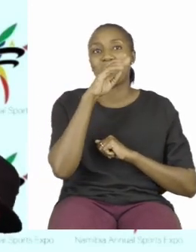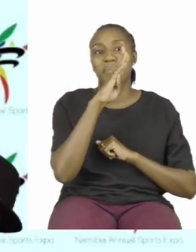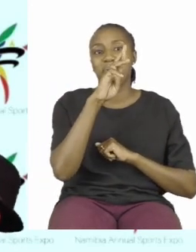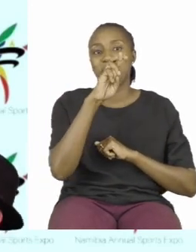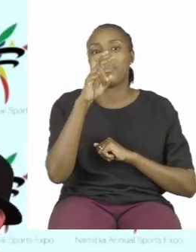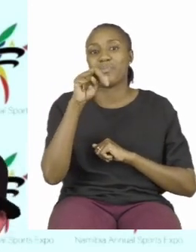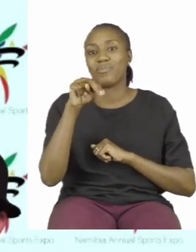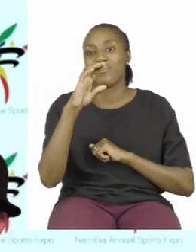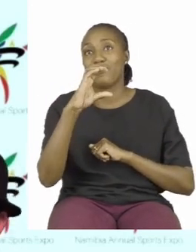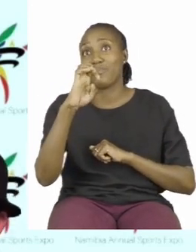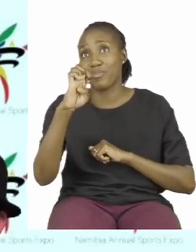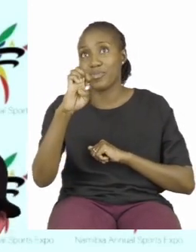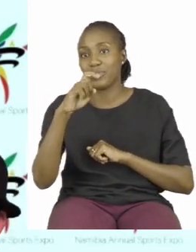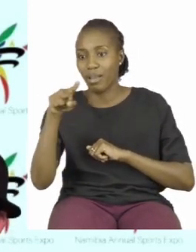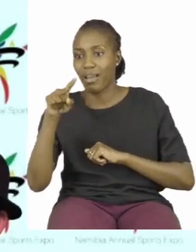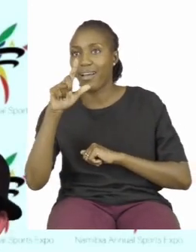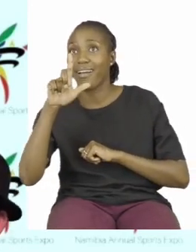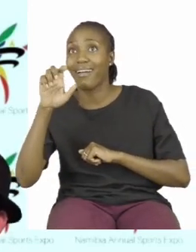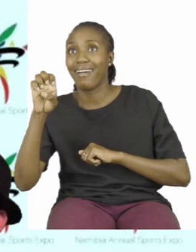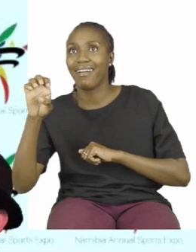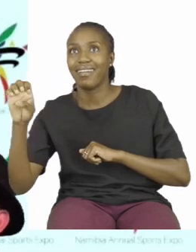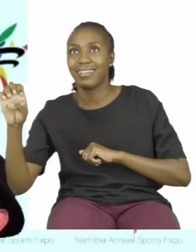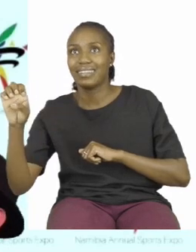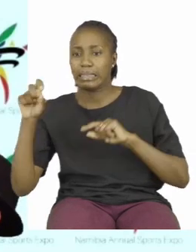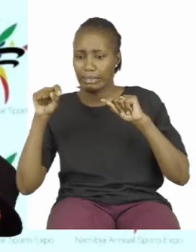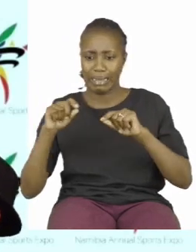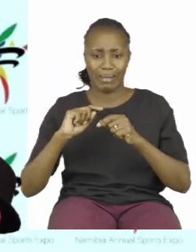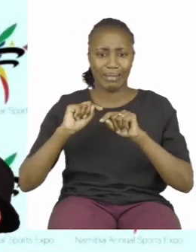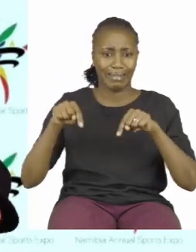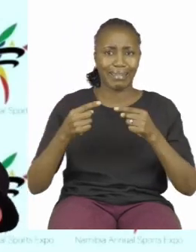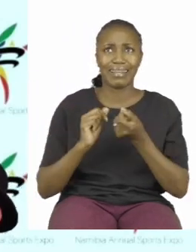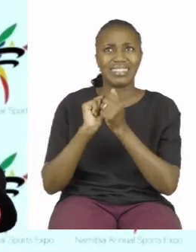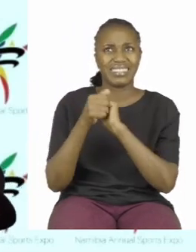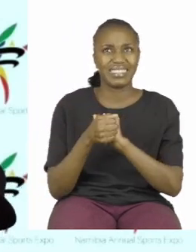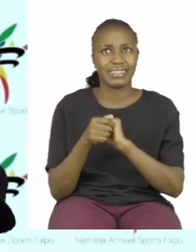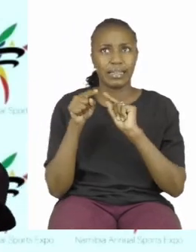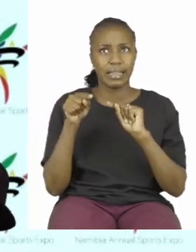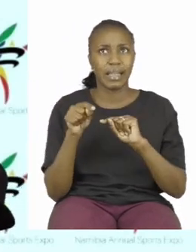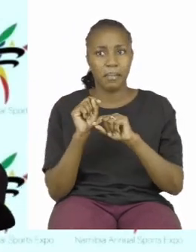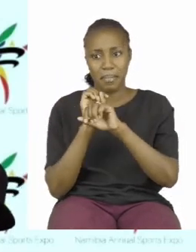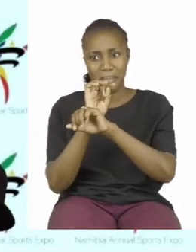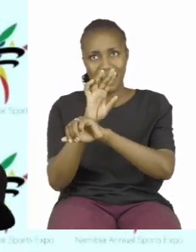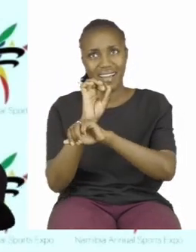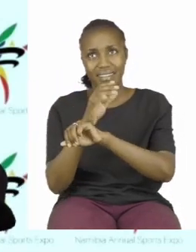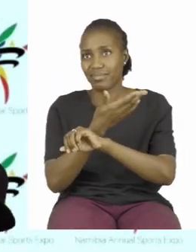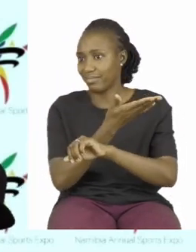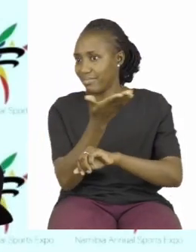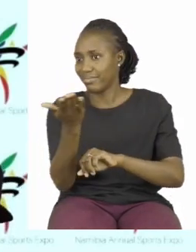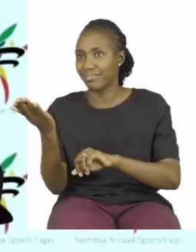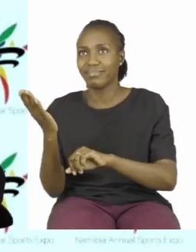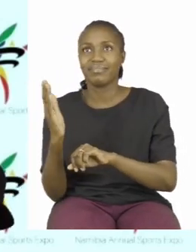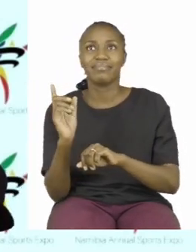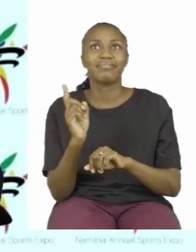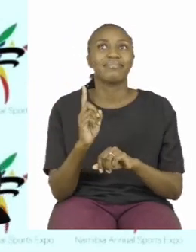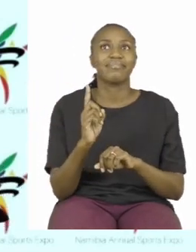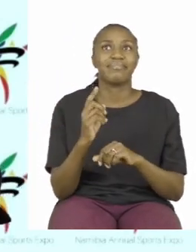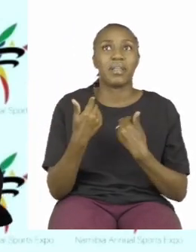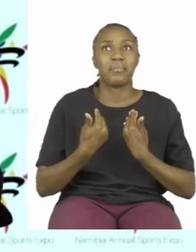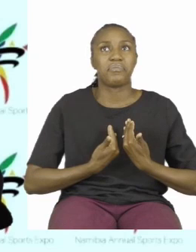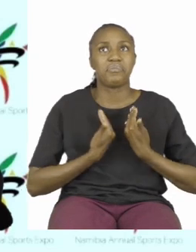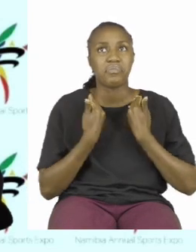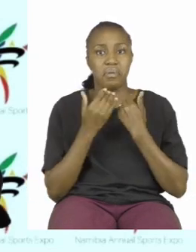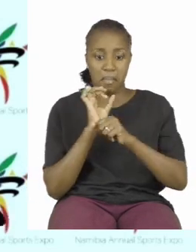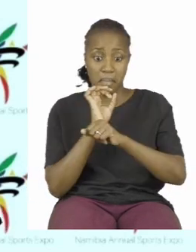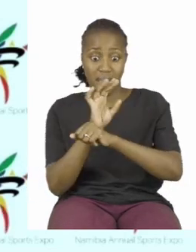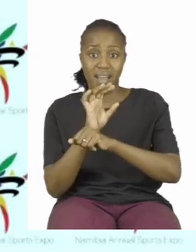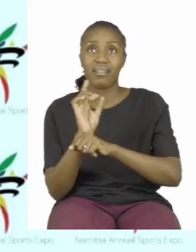changed, yes. Sensei. Finally, what would your message be to upcoming youngsters who want to join